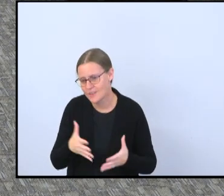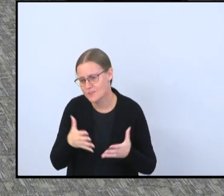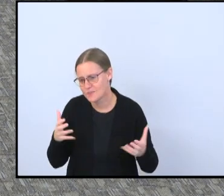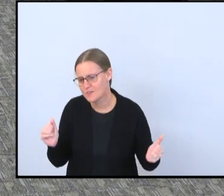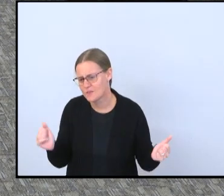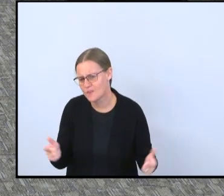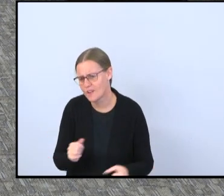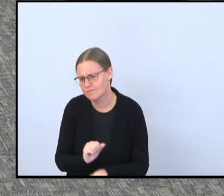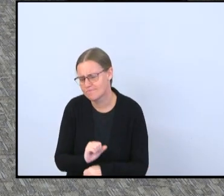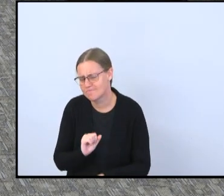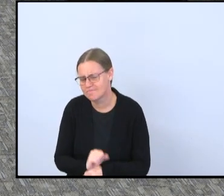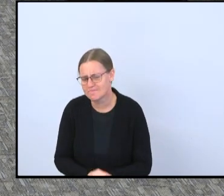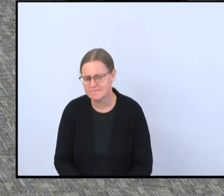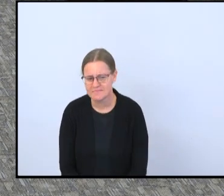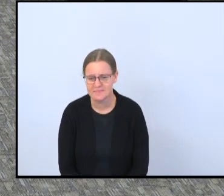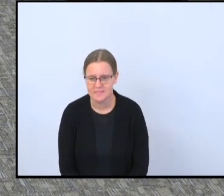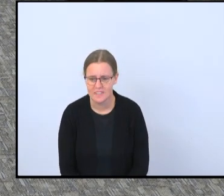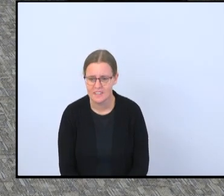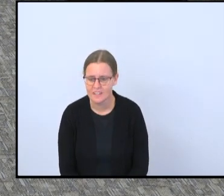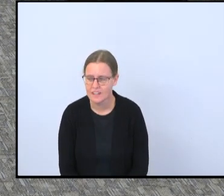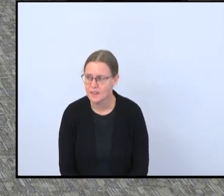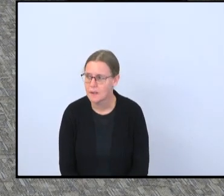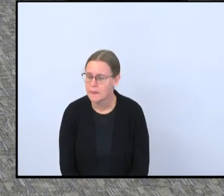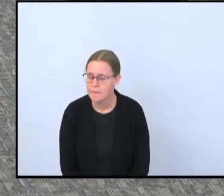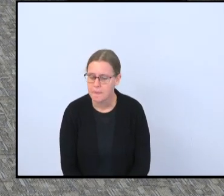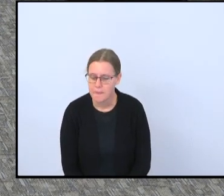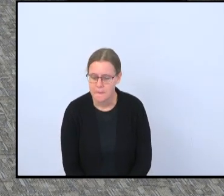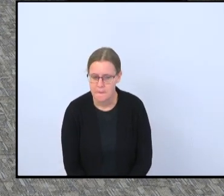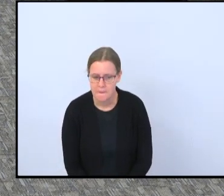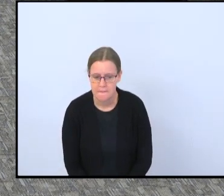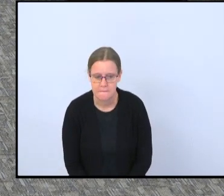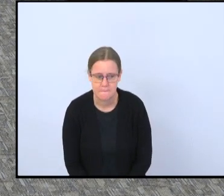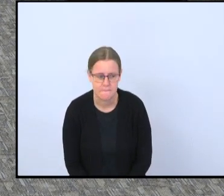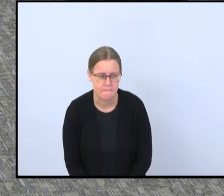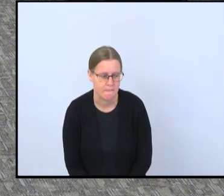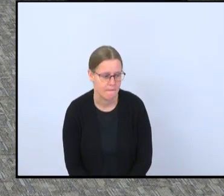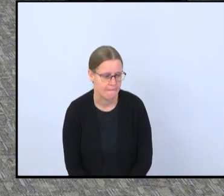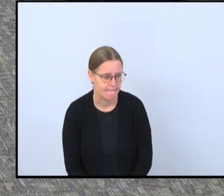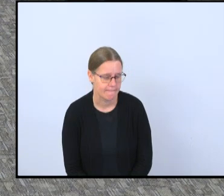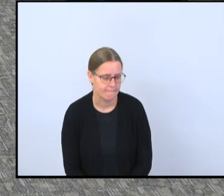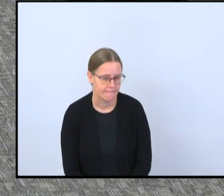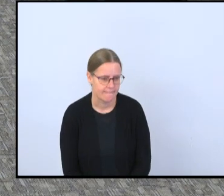work. Okay, moving on to